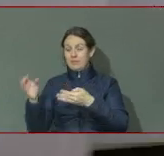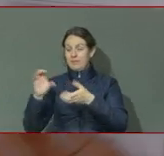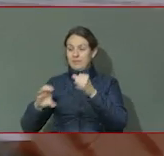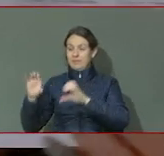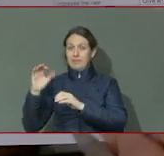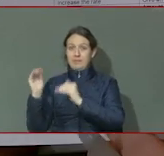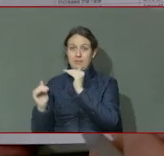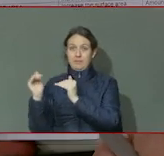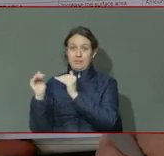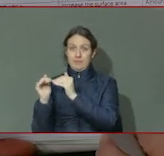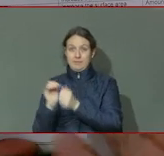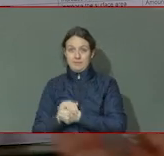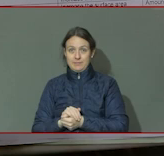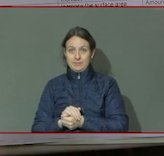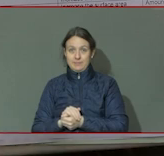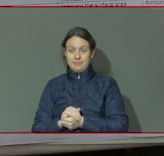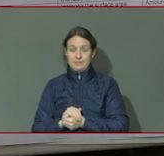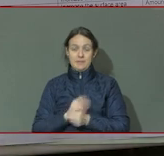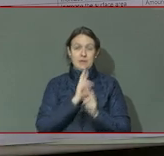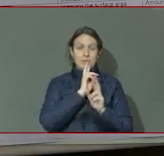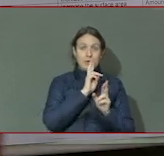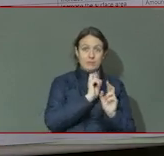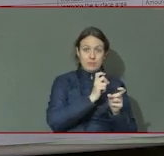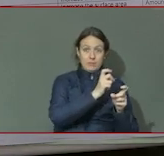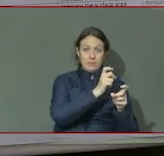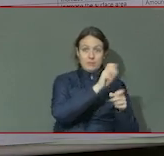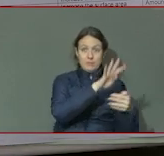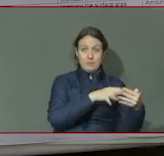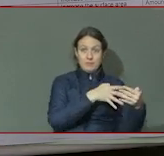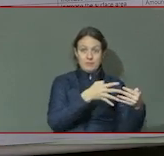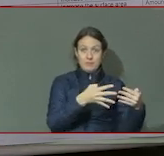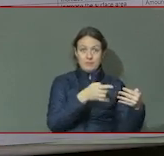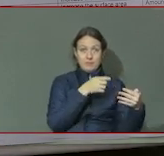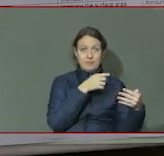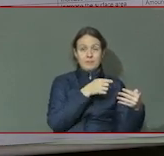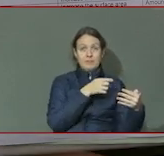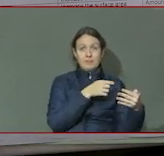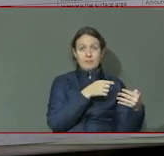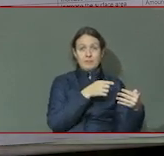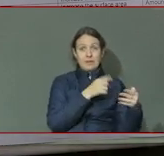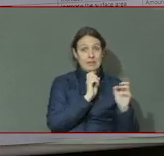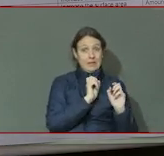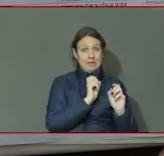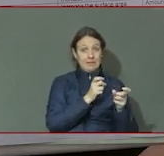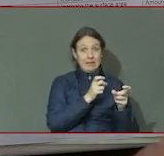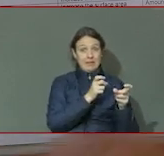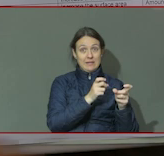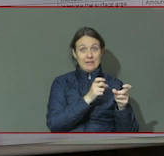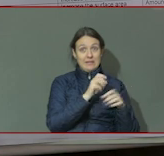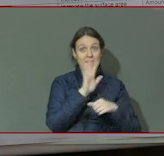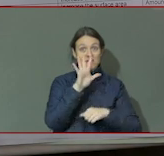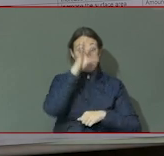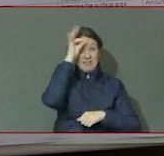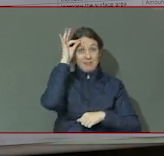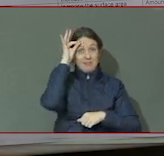equilibrium. If I look at reaction rate, that is the one quick. Okay, so I must do quick. I have 5 minutes. I